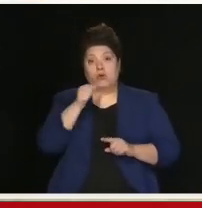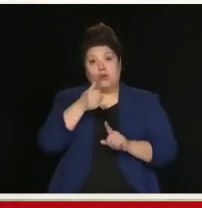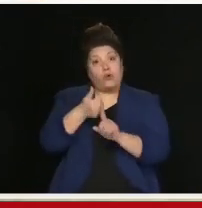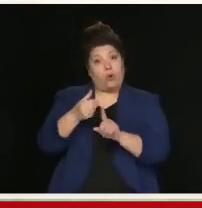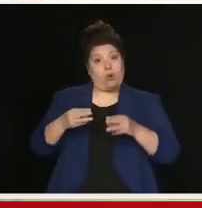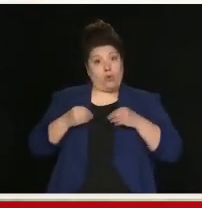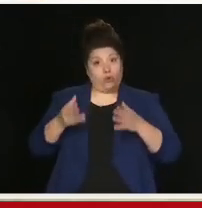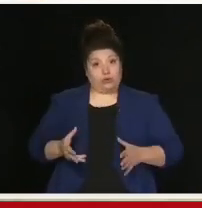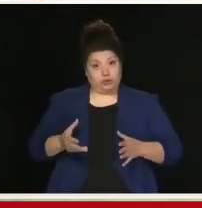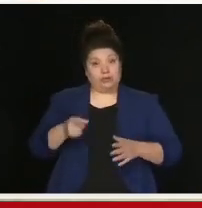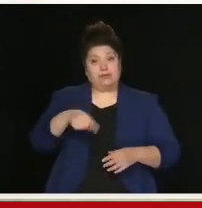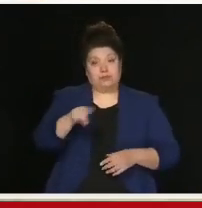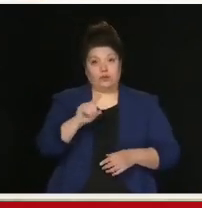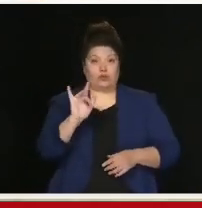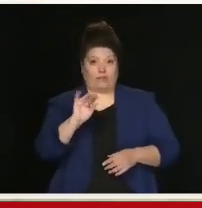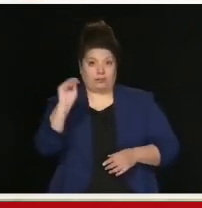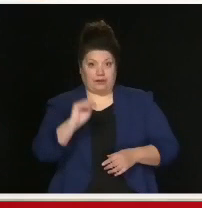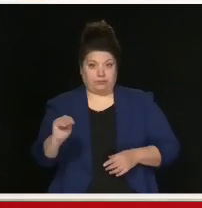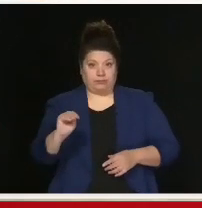cover 25%.